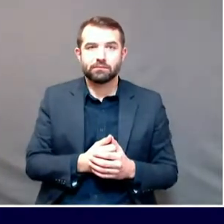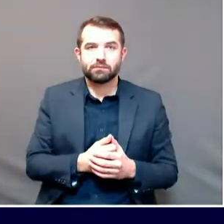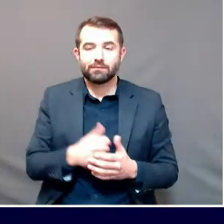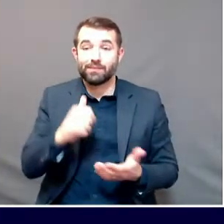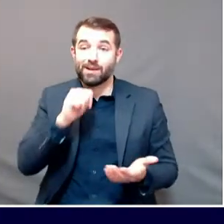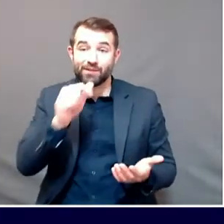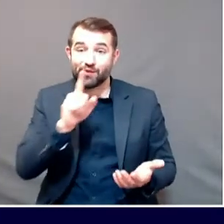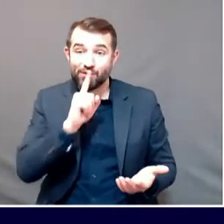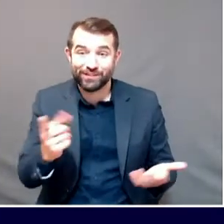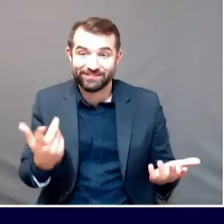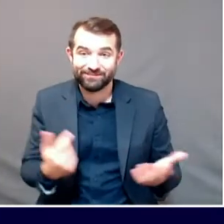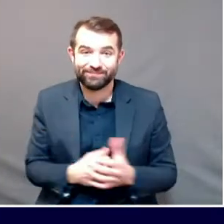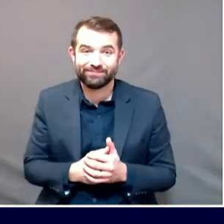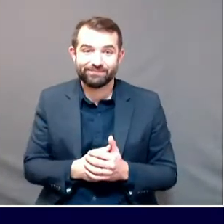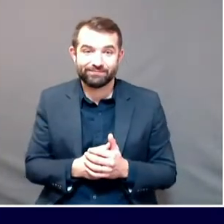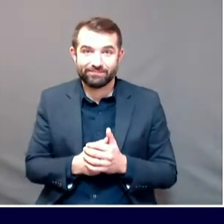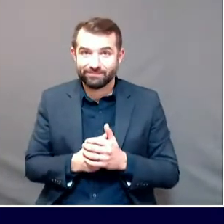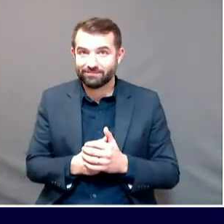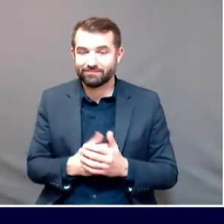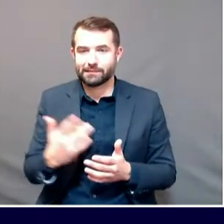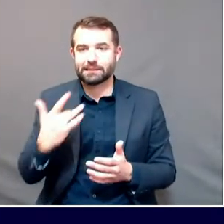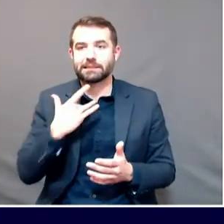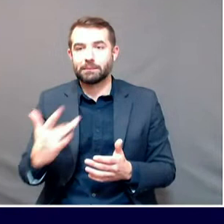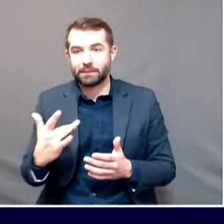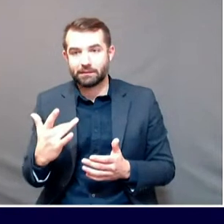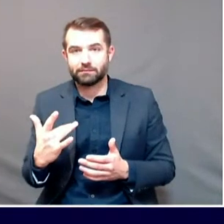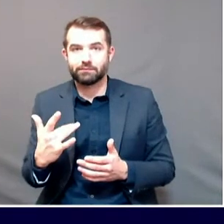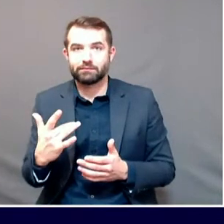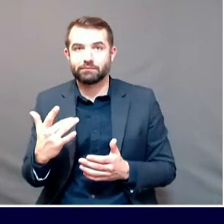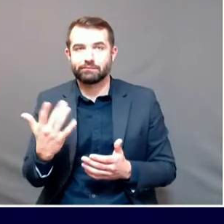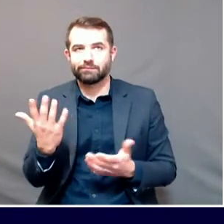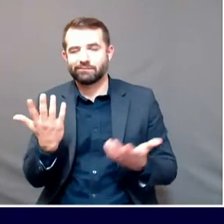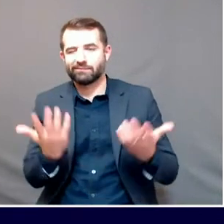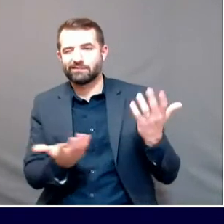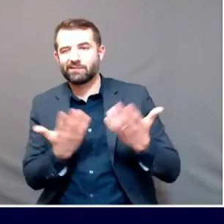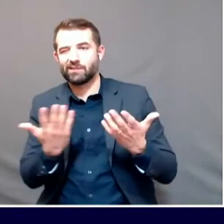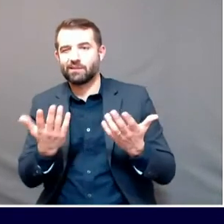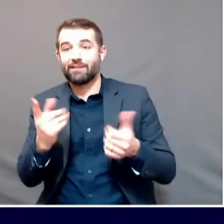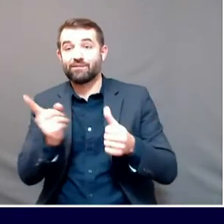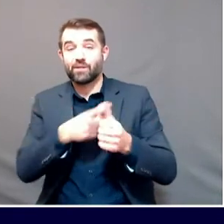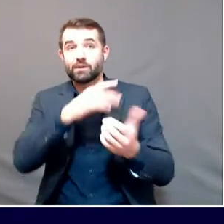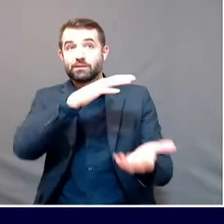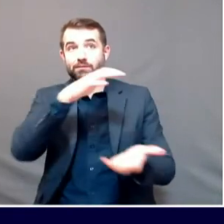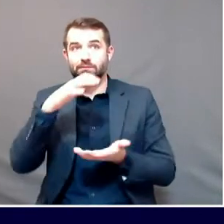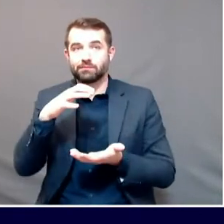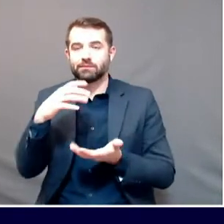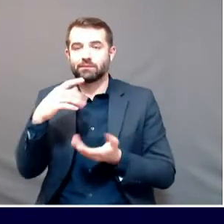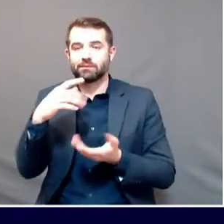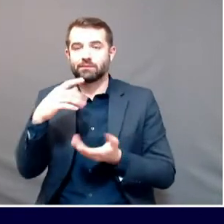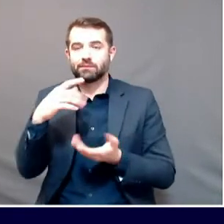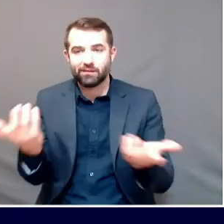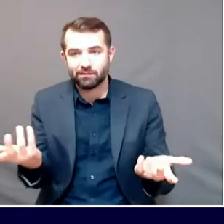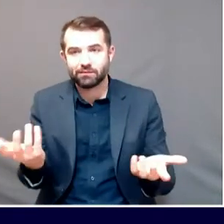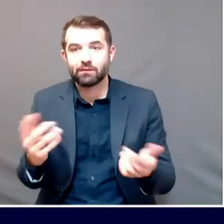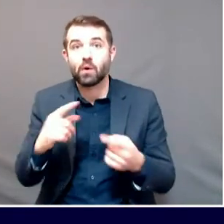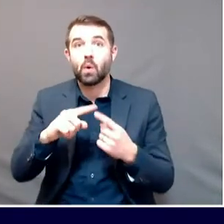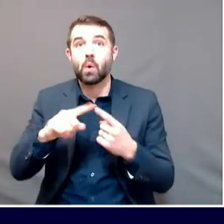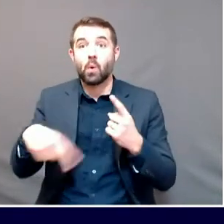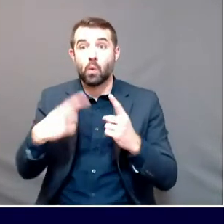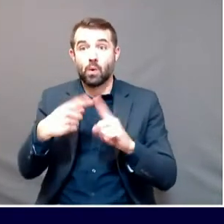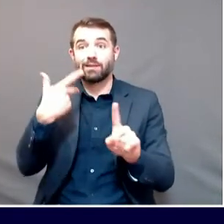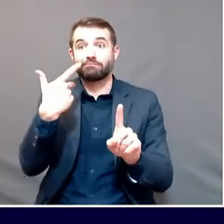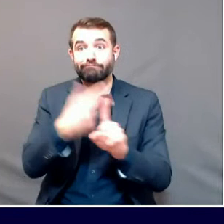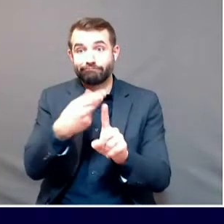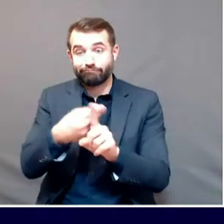only received one shipment. But as to the first shipment we received, when the vaccines were officially on the